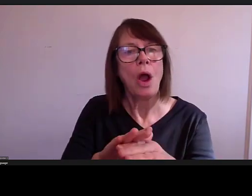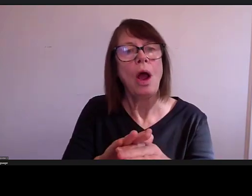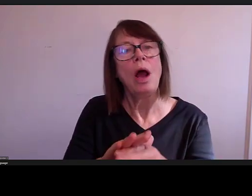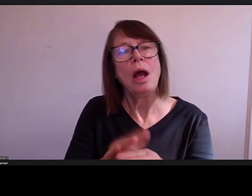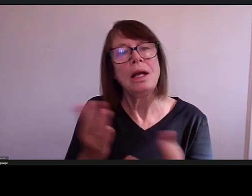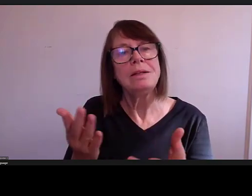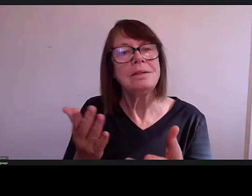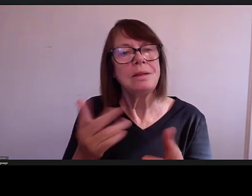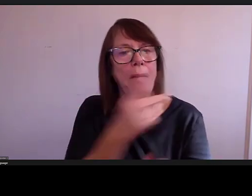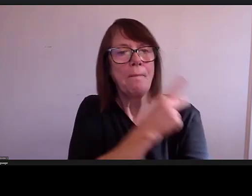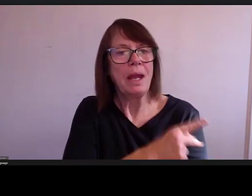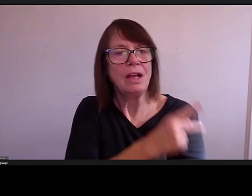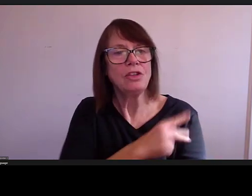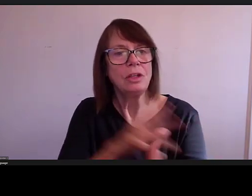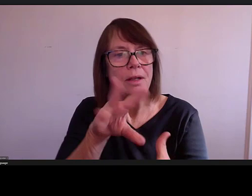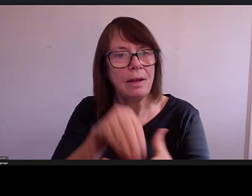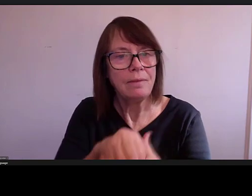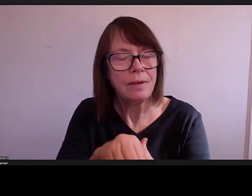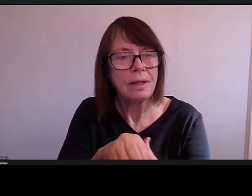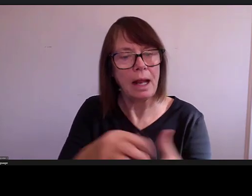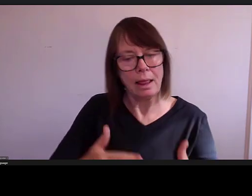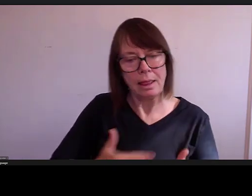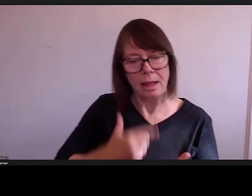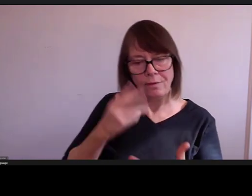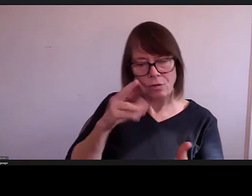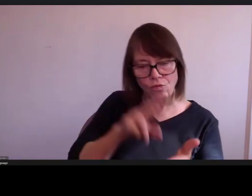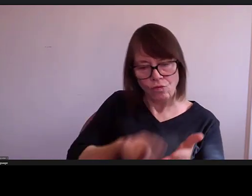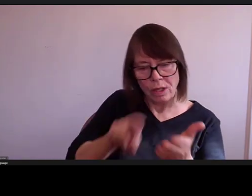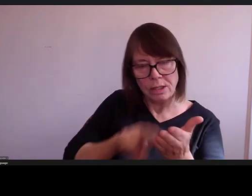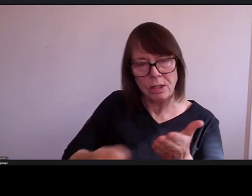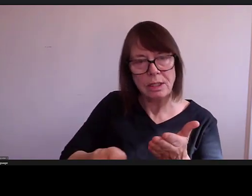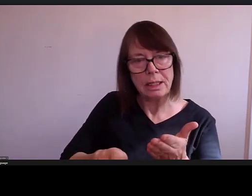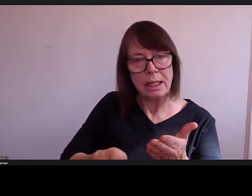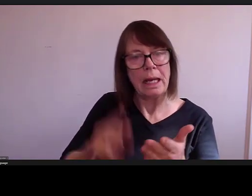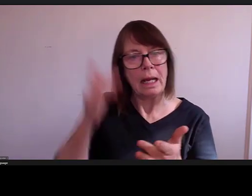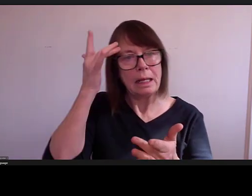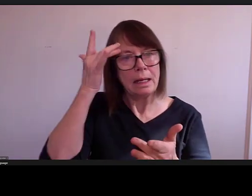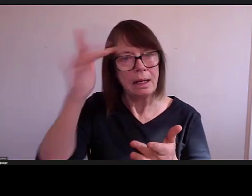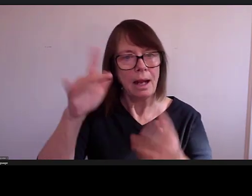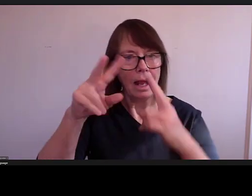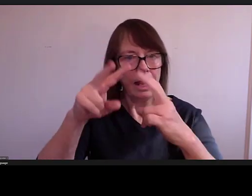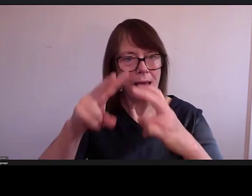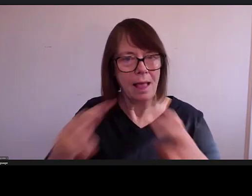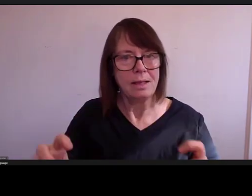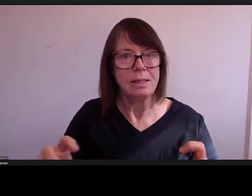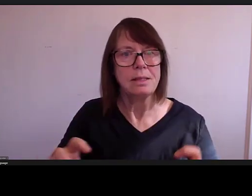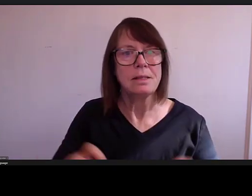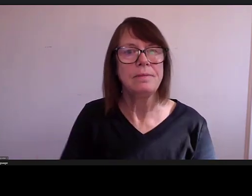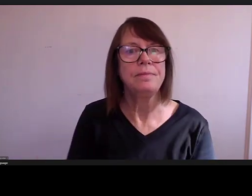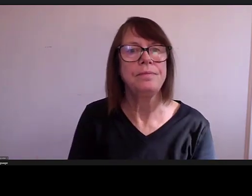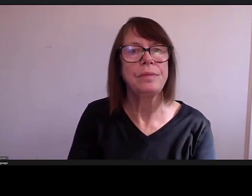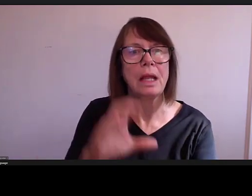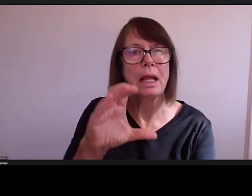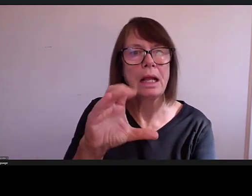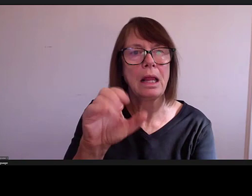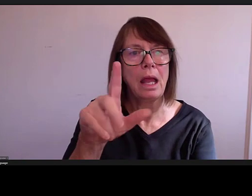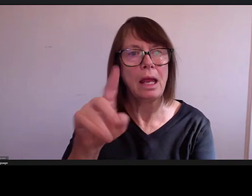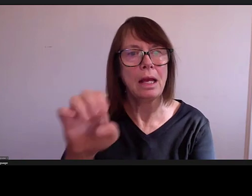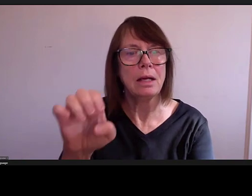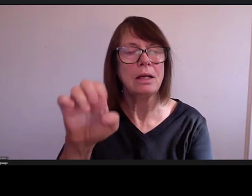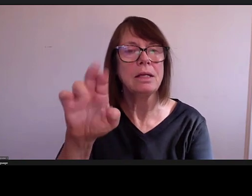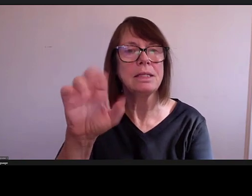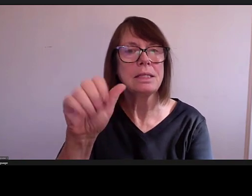lived experience research and intersectional analysis. Claire Snyman will be hosting